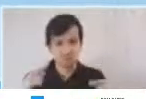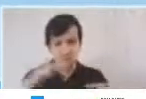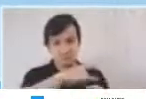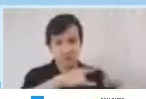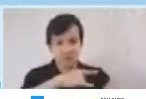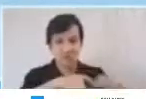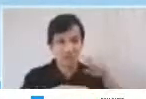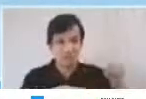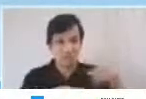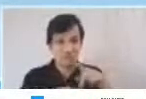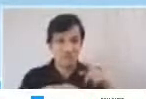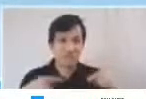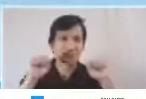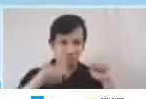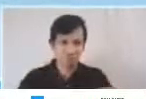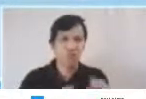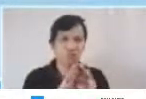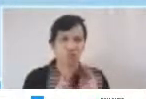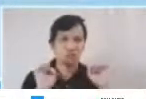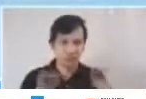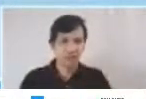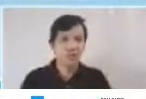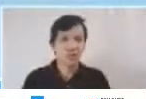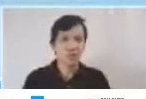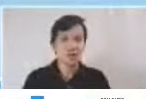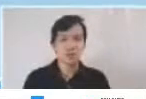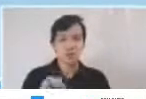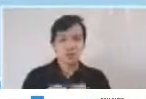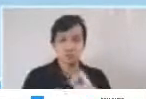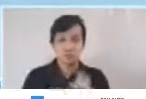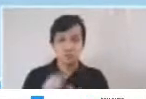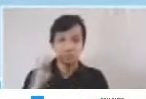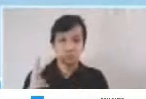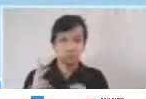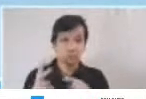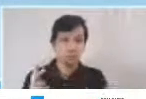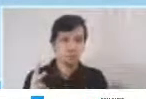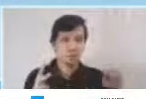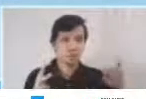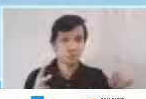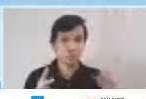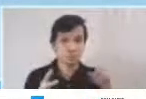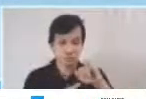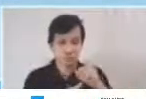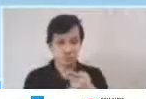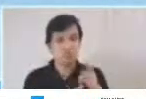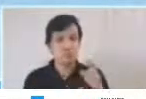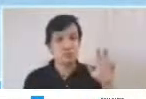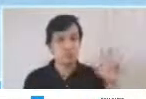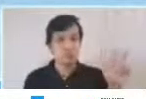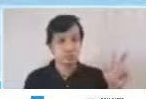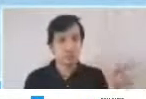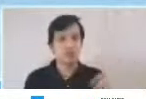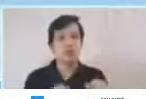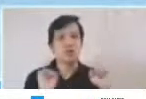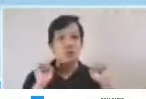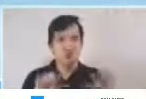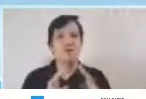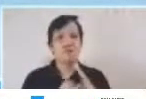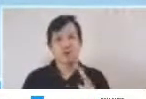after each and every flight, domestic and international. Ang aking mga cabin crew ay may suot na protective